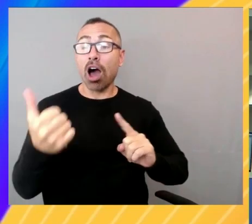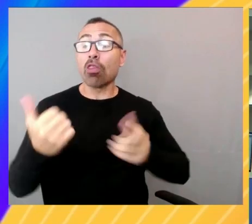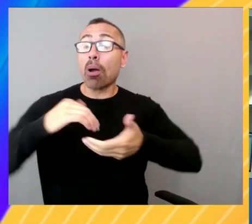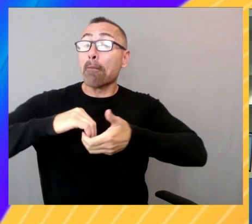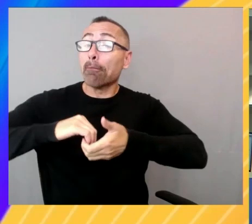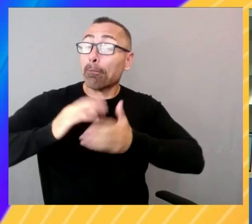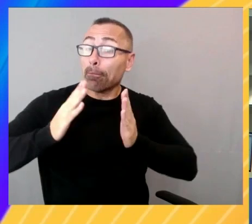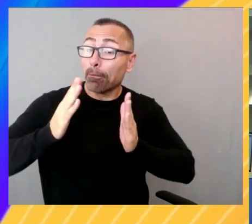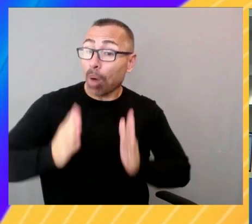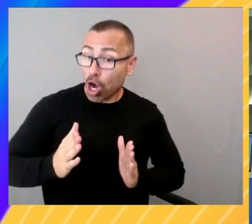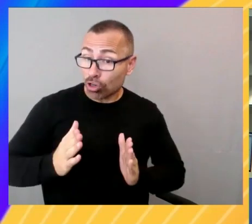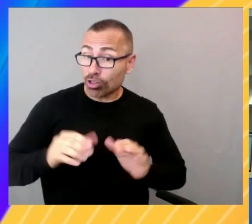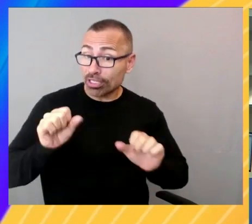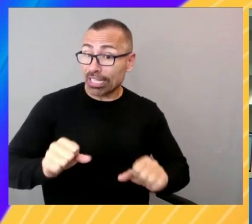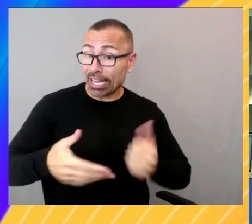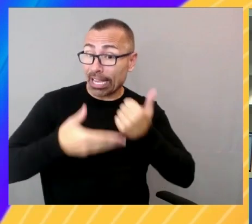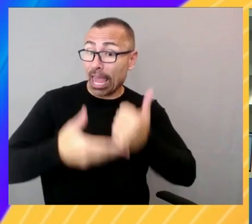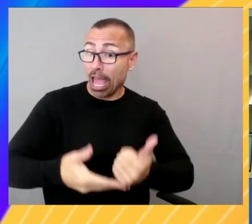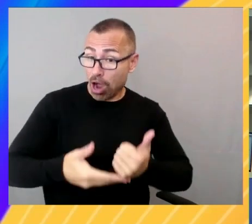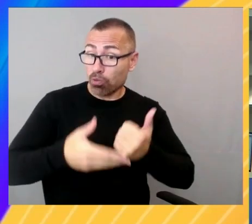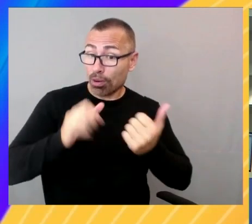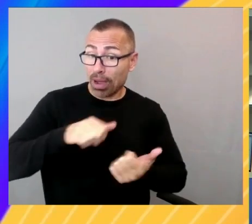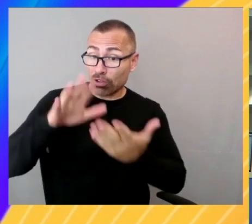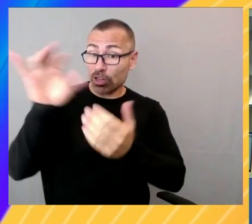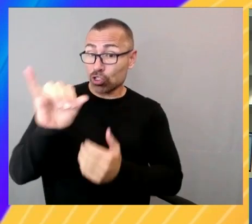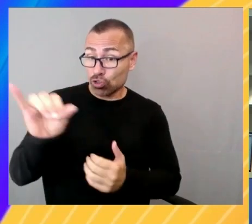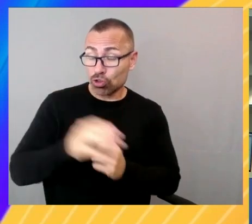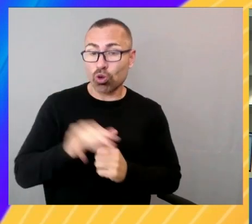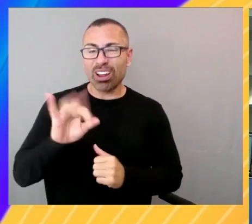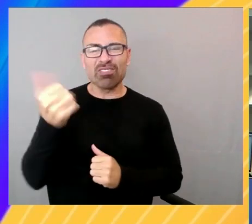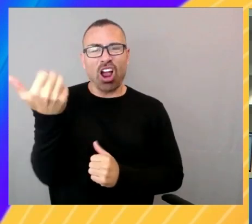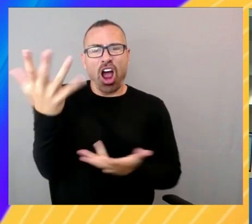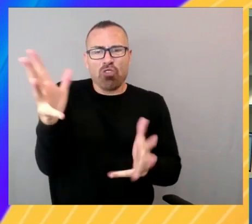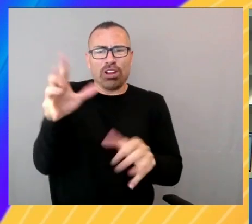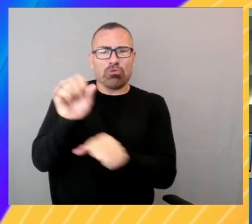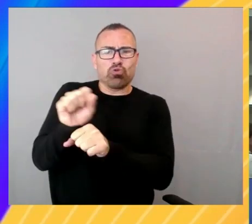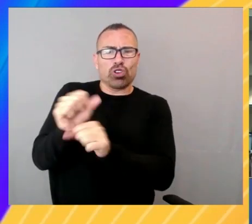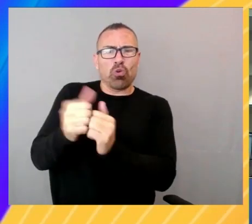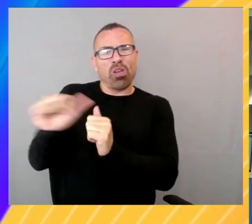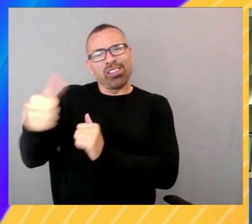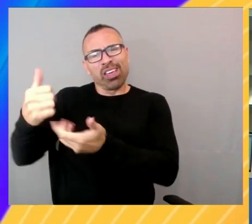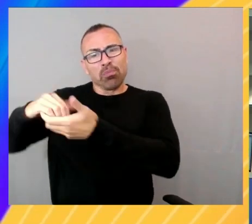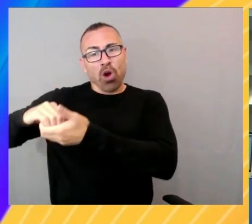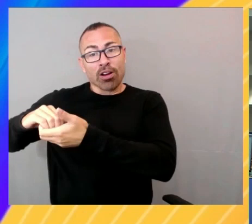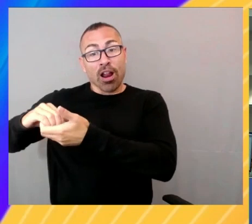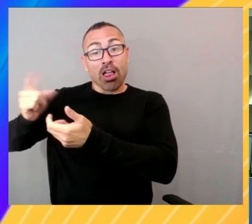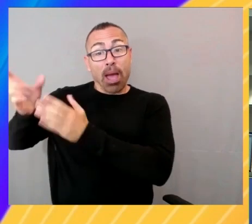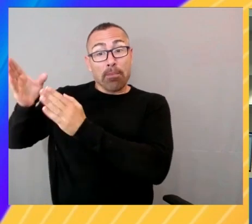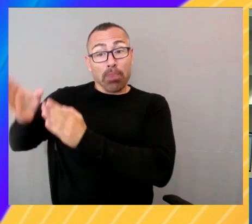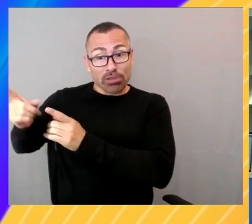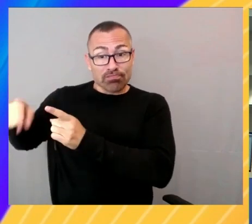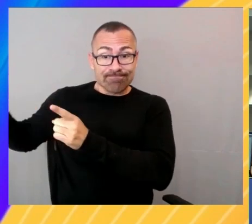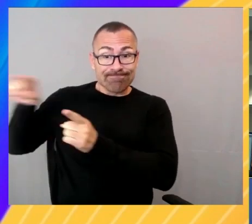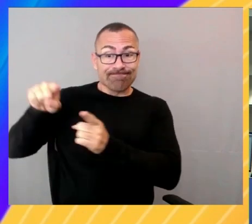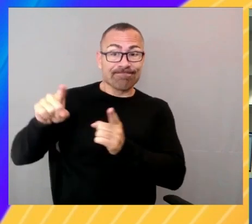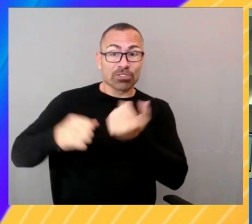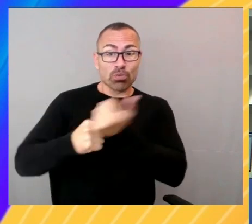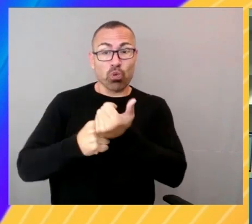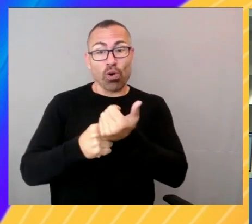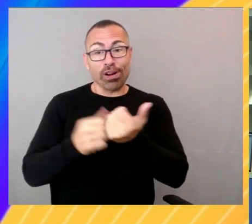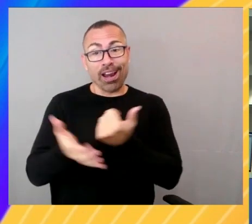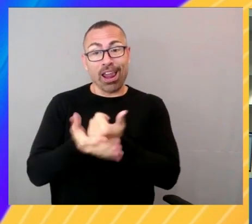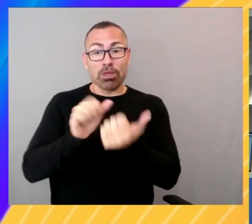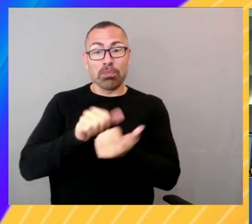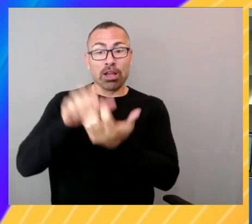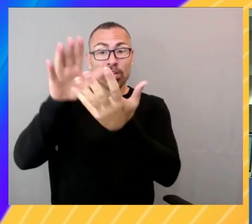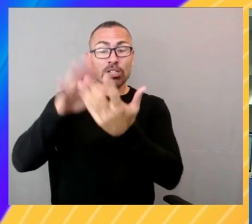they could help with their migration. So there's multiple ways to get help, it sounds like. Yep, absolutely. You shouldn't be stuck. Yep, and all